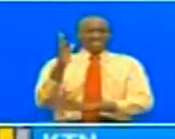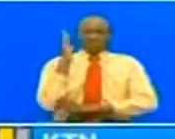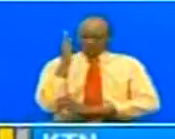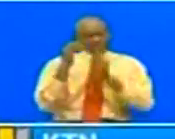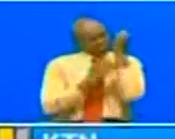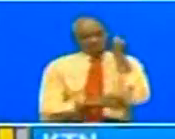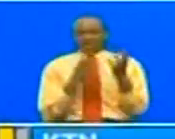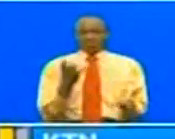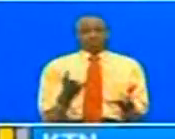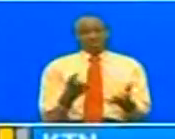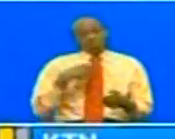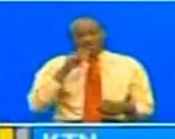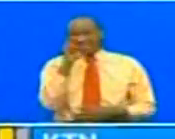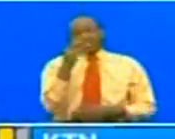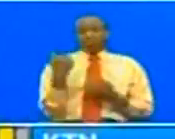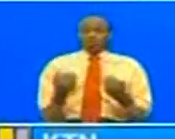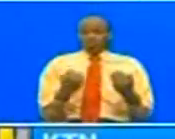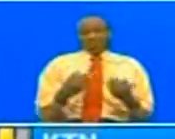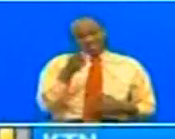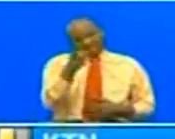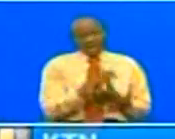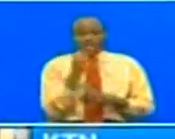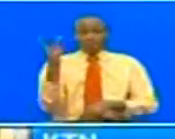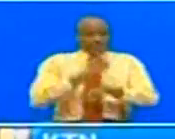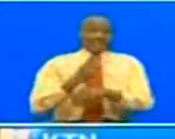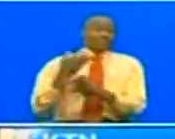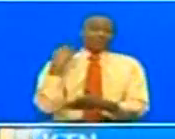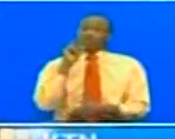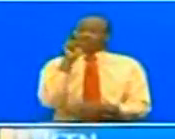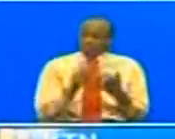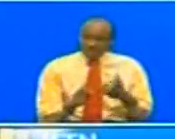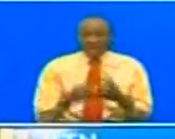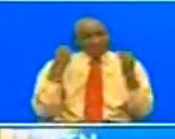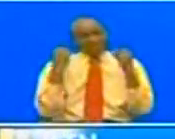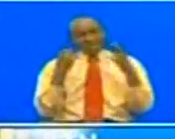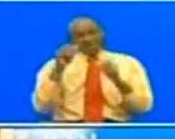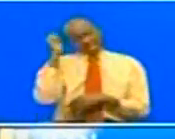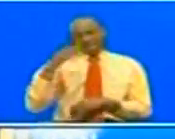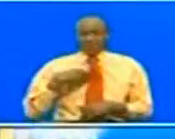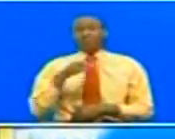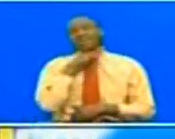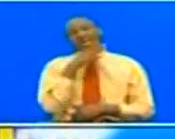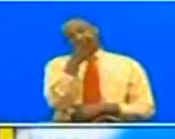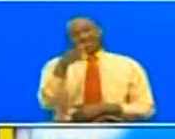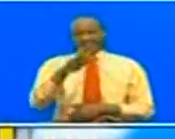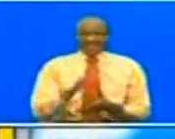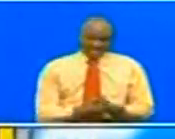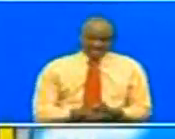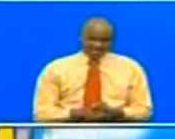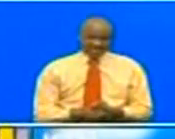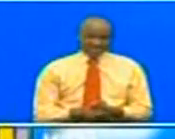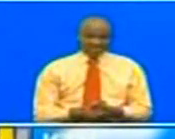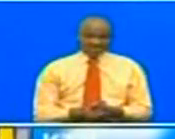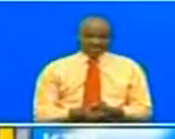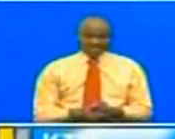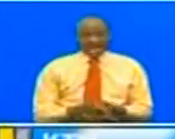Kenya. Tumeona hivi jana katika hizi usiku mbili zilizopita kwamba halaiki ya Wakenya tena wamepoteza maisha